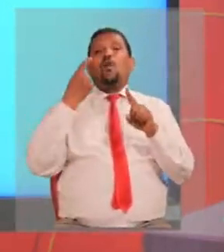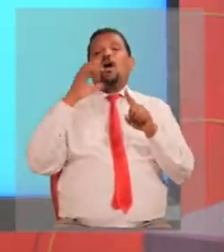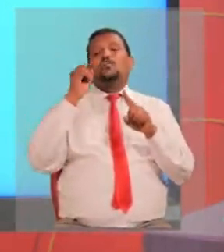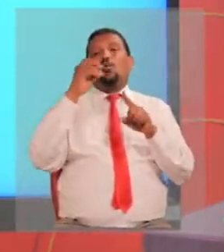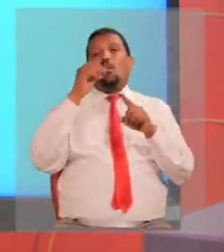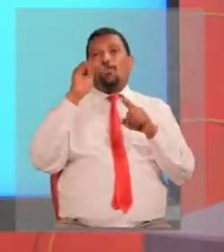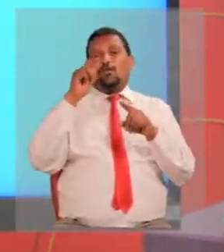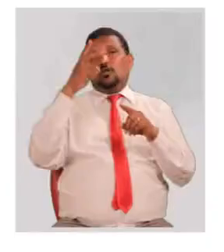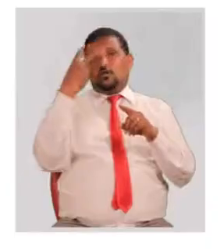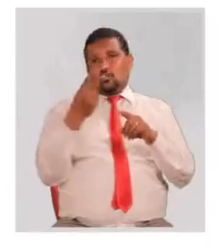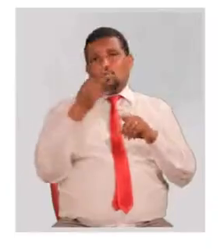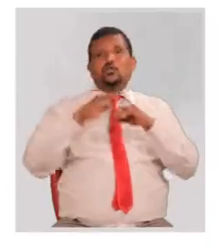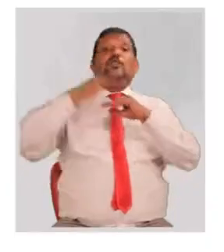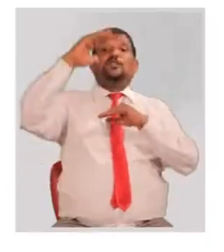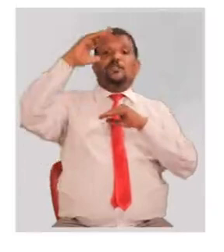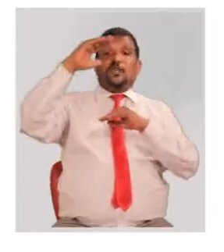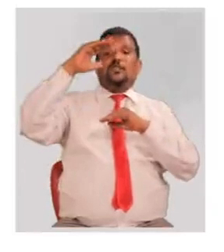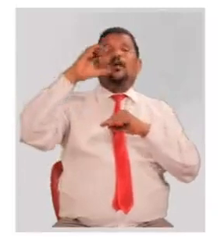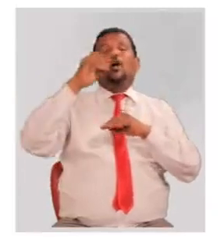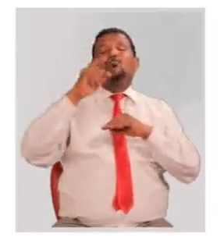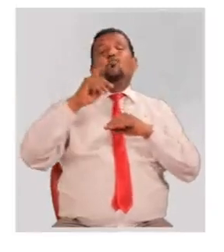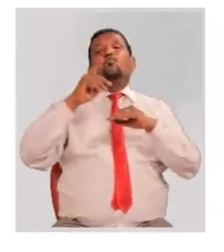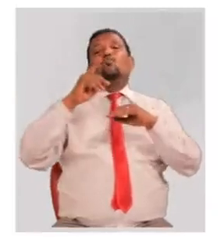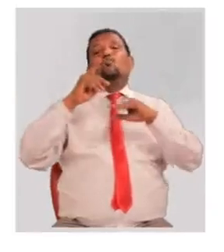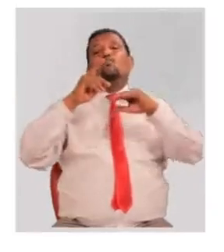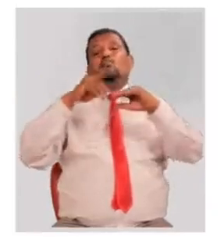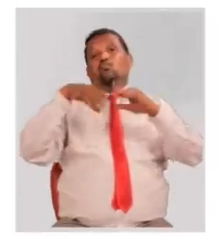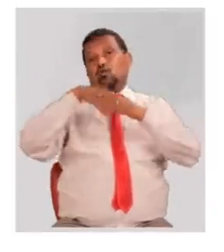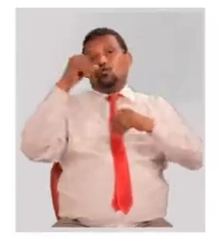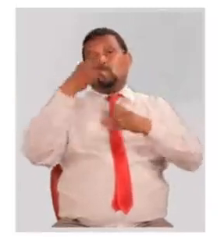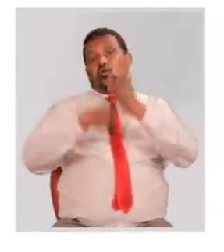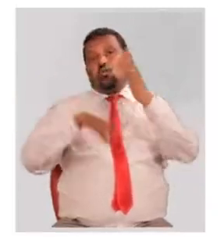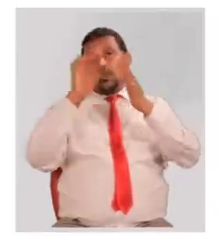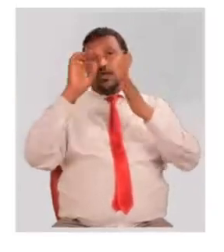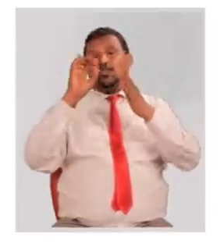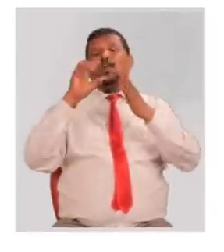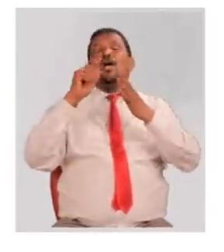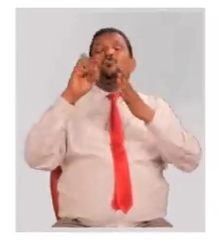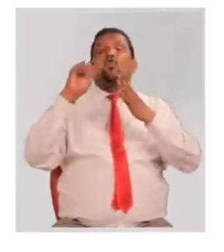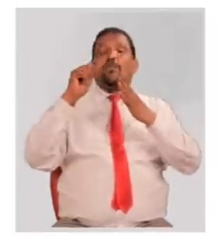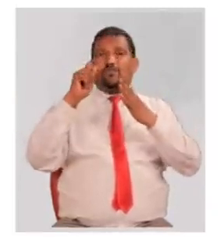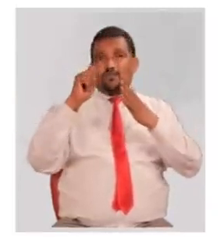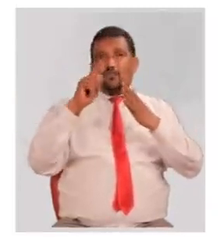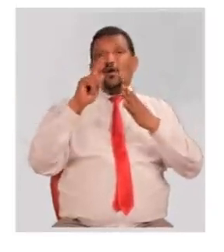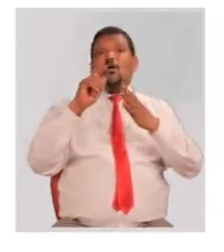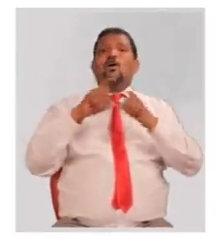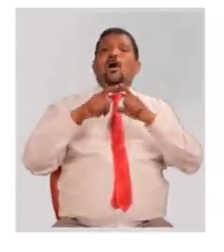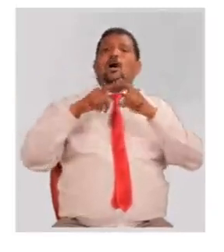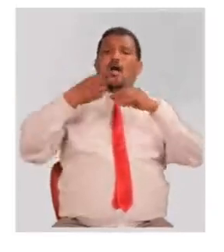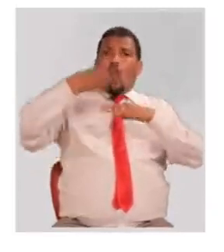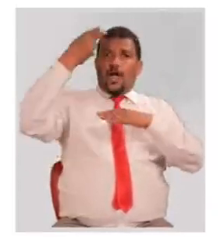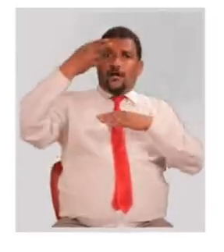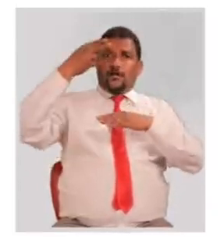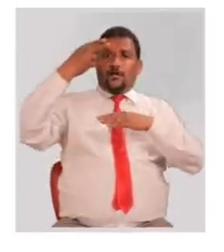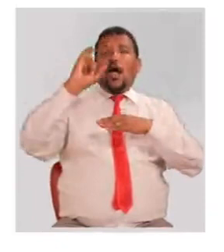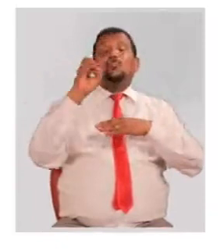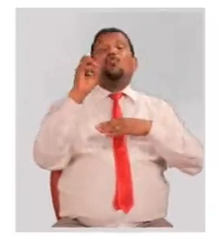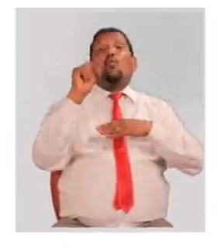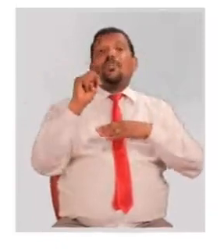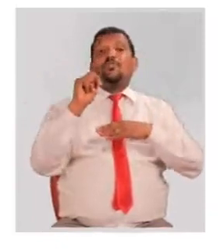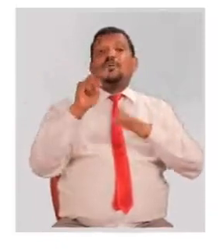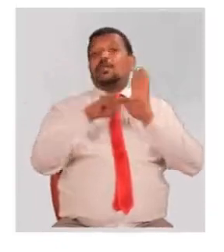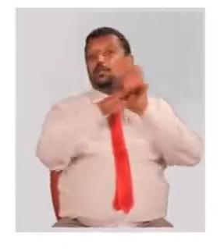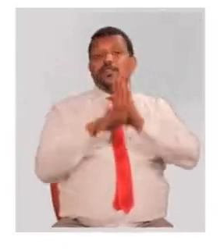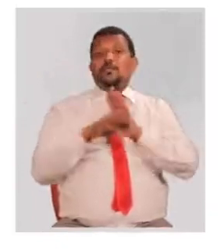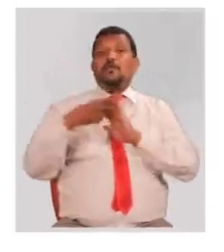2 is greater than that of the output that we get from isoquant 1. So higher isoquants represent a higher level of